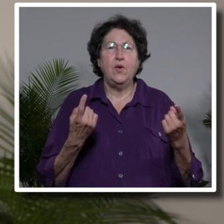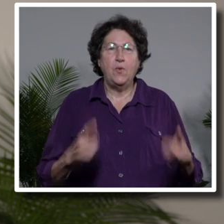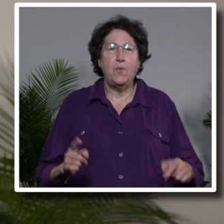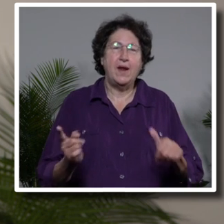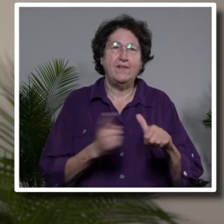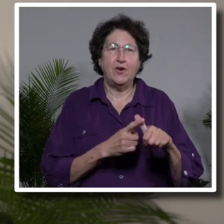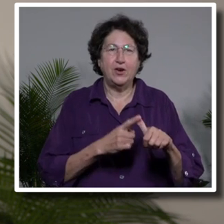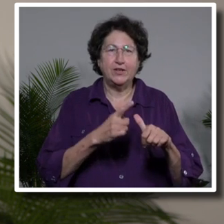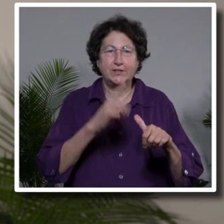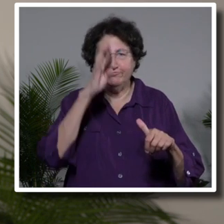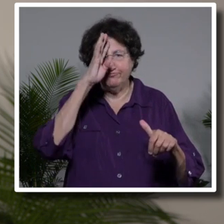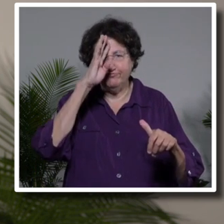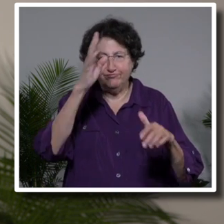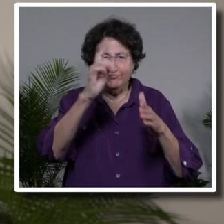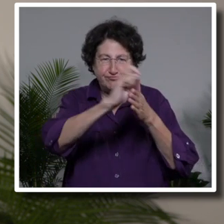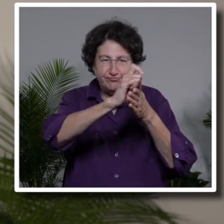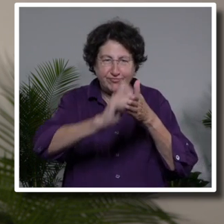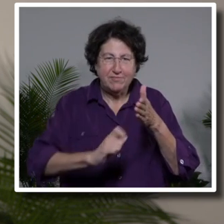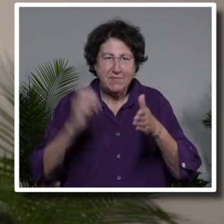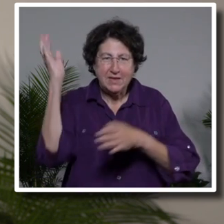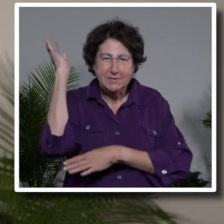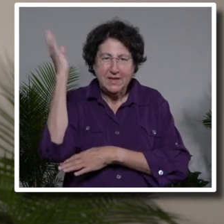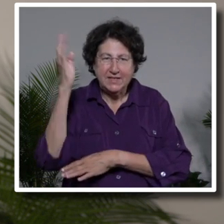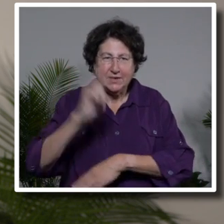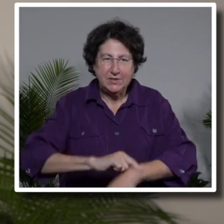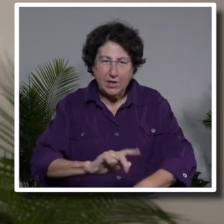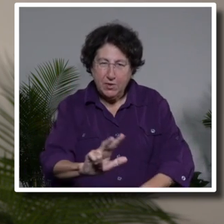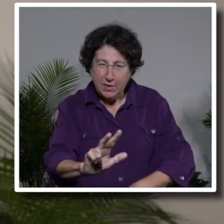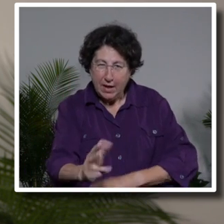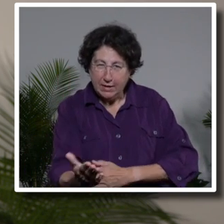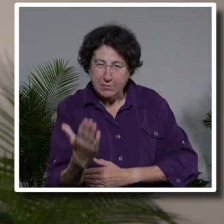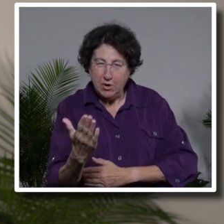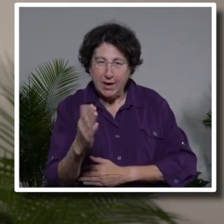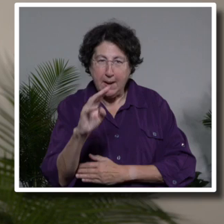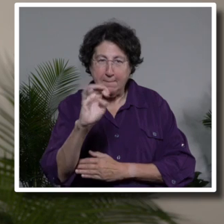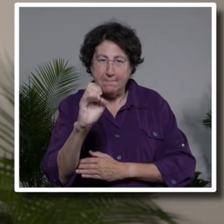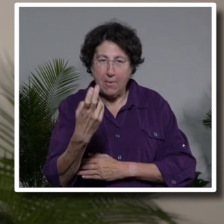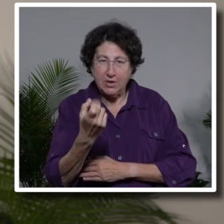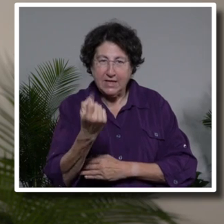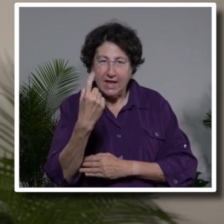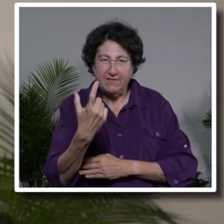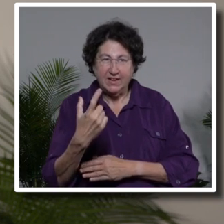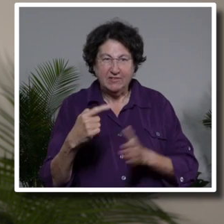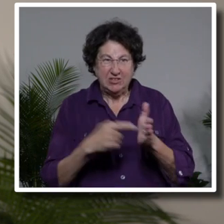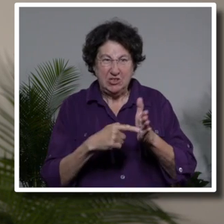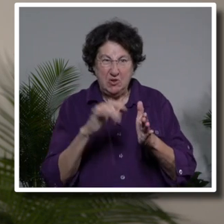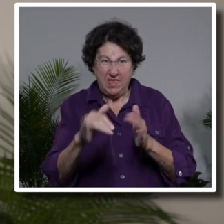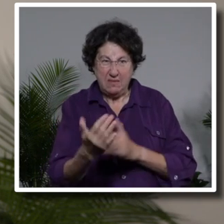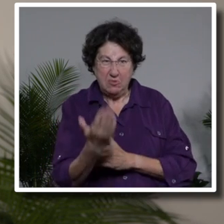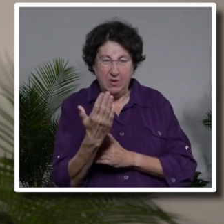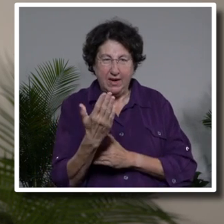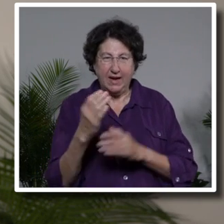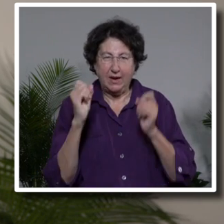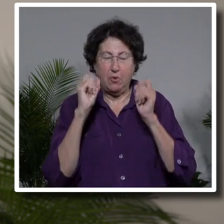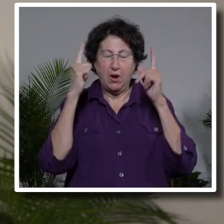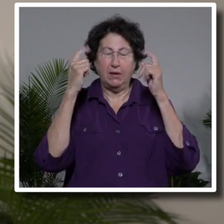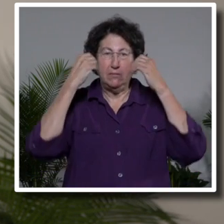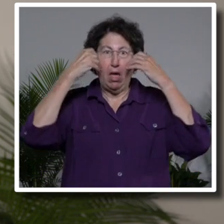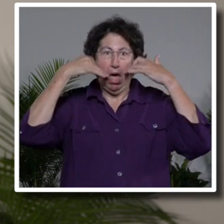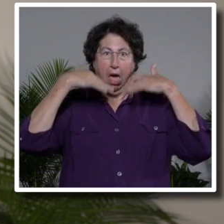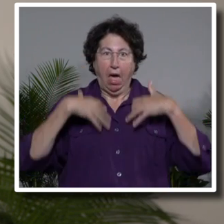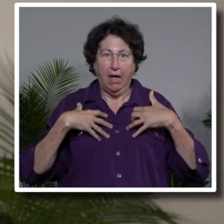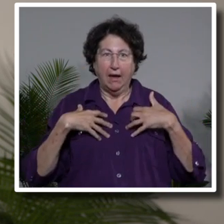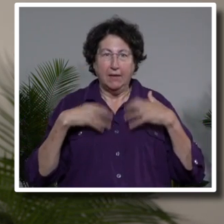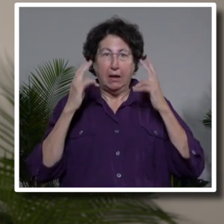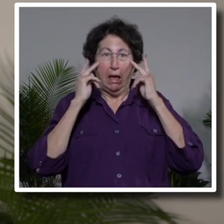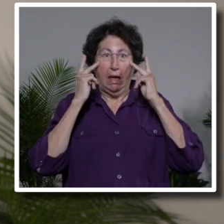When I first wrote this speech, it was 3 a.m. on March 11th. The day was due. I woke up in a sweat and